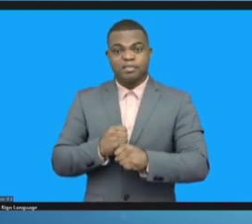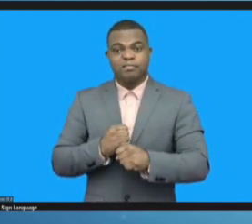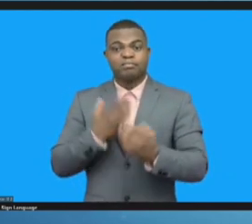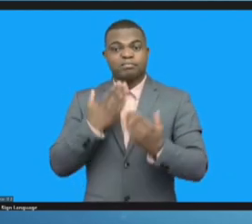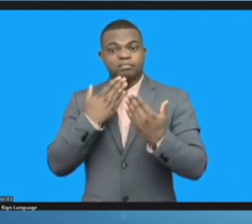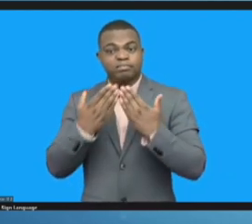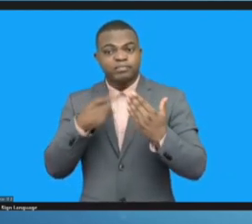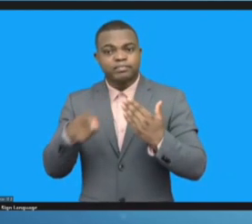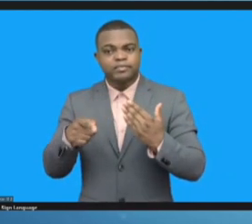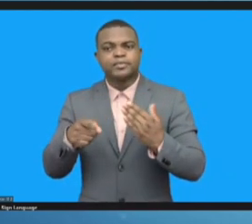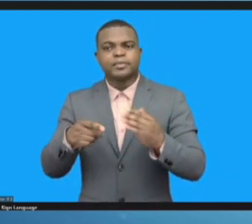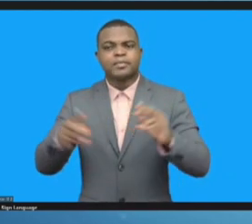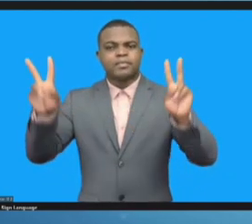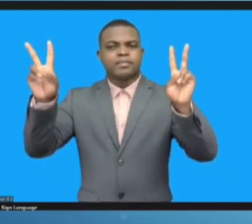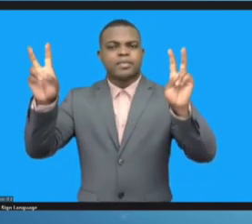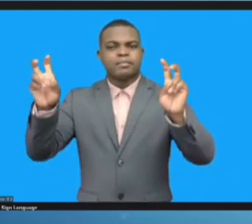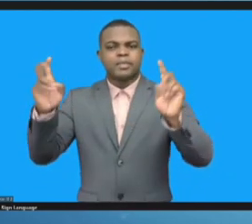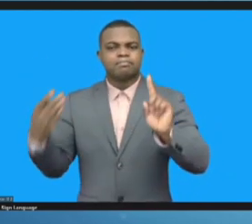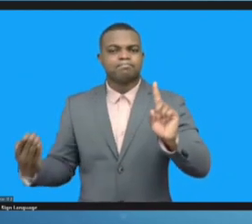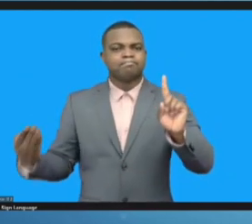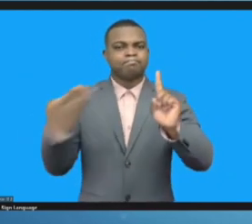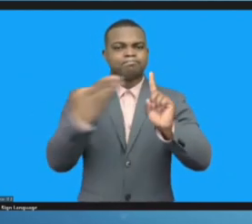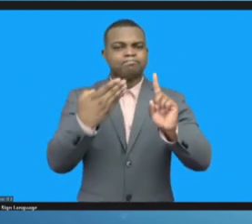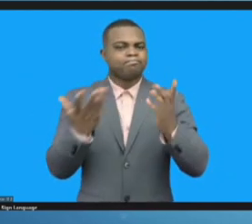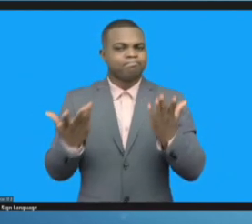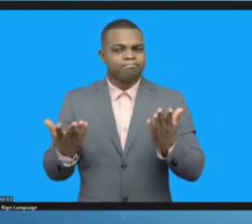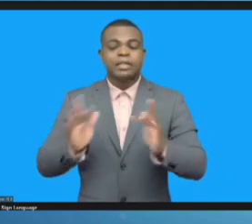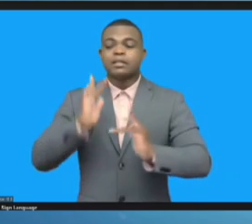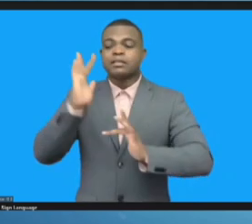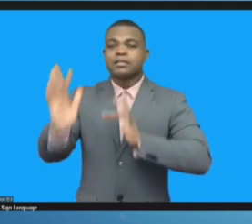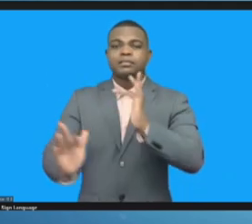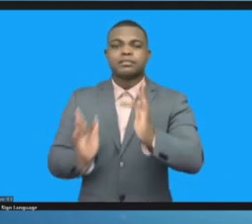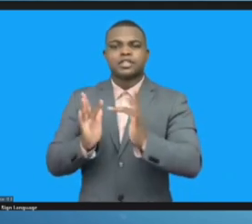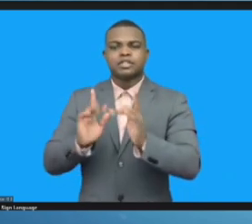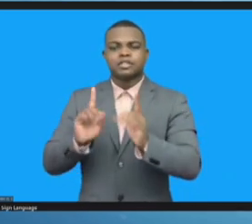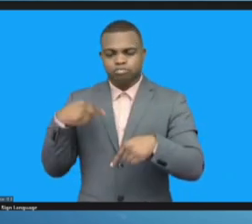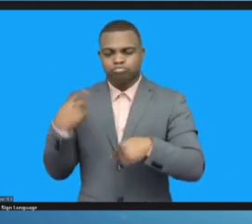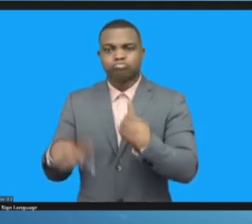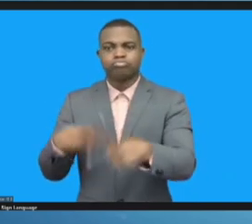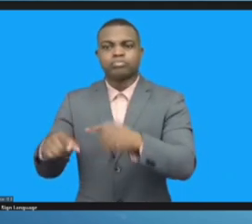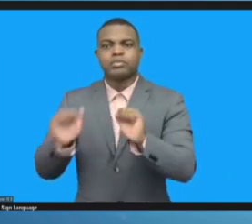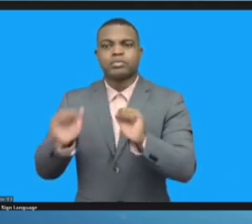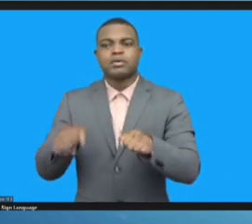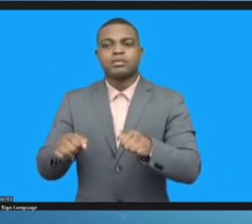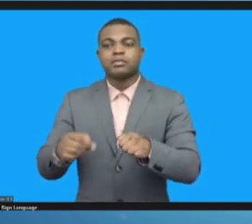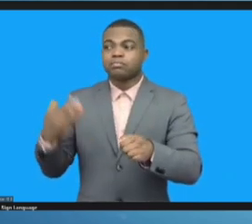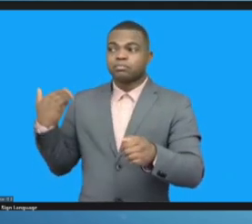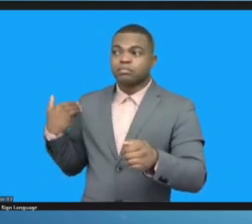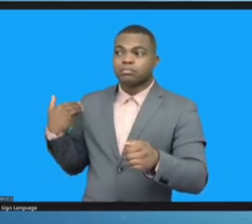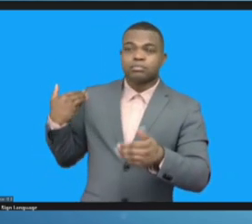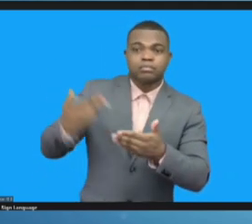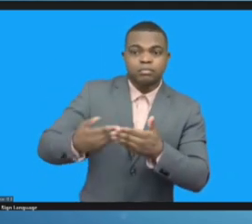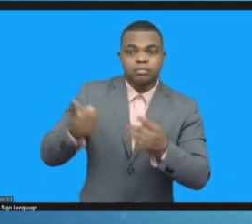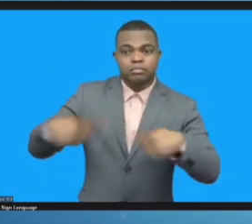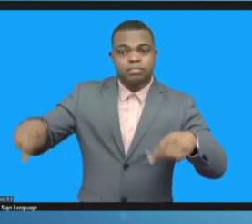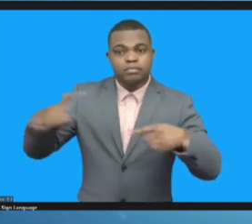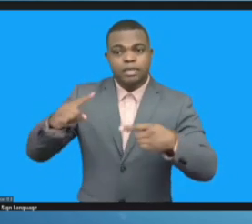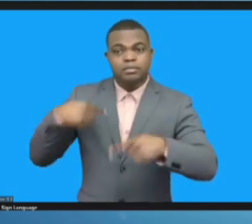of binding the digital divide on multiple fronts in terms of connectivity, affordability, and relevant